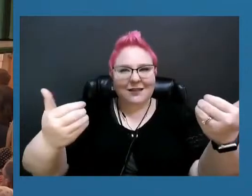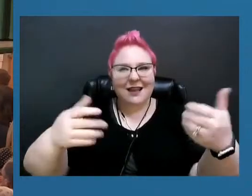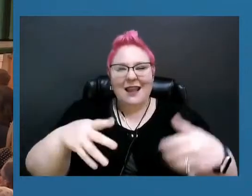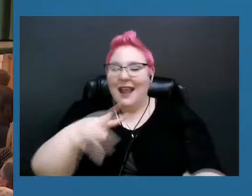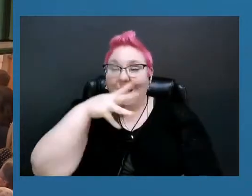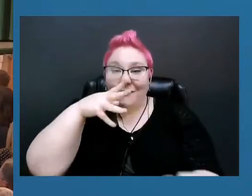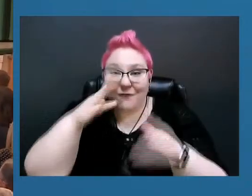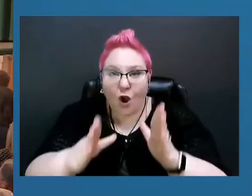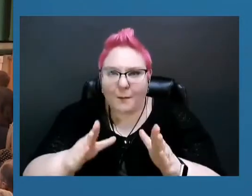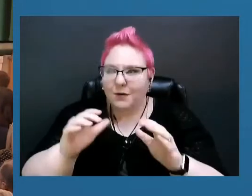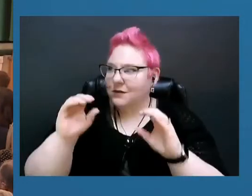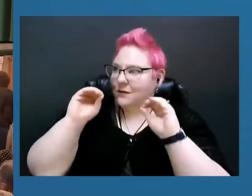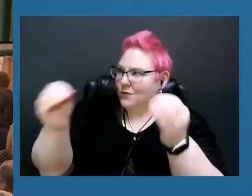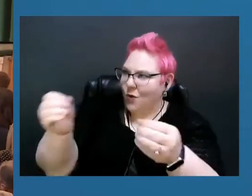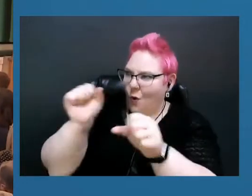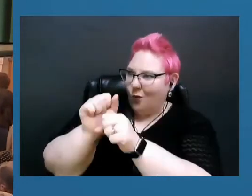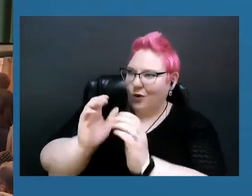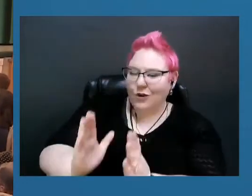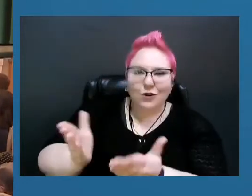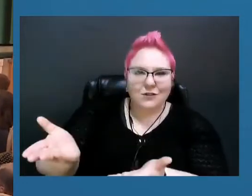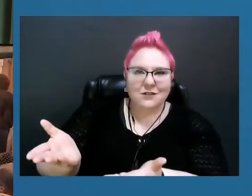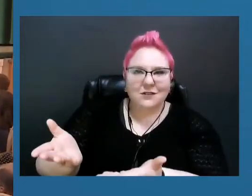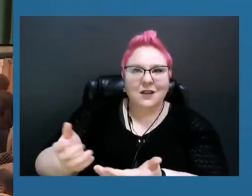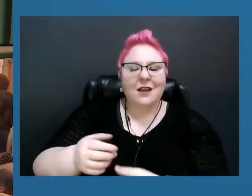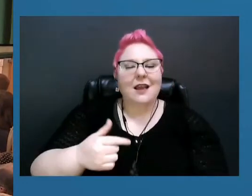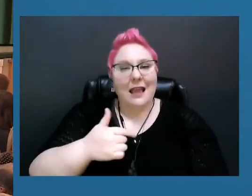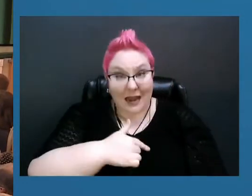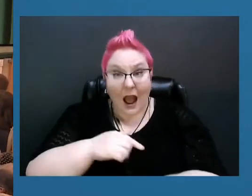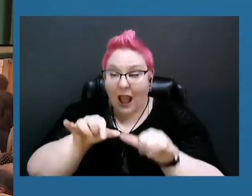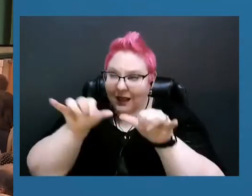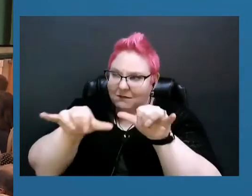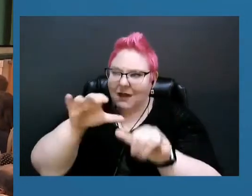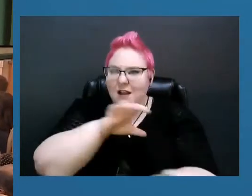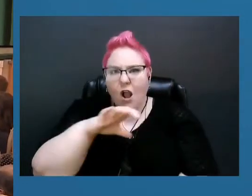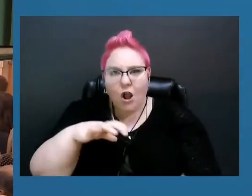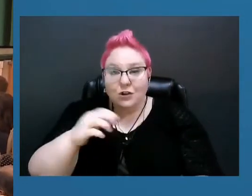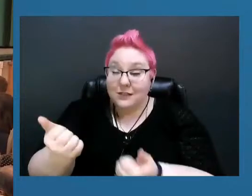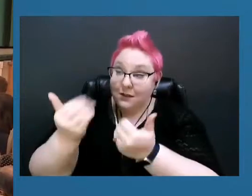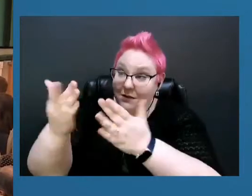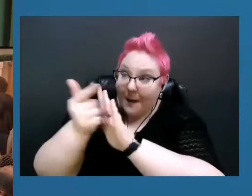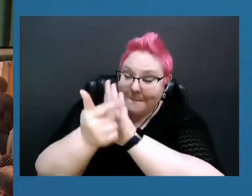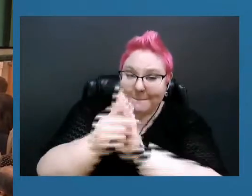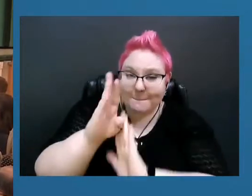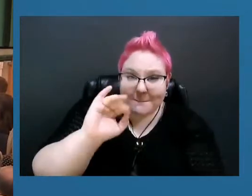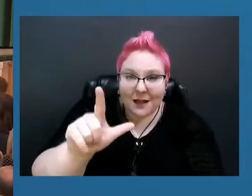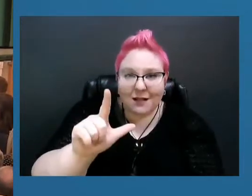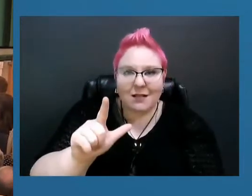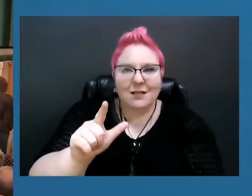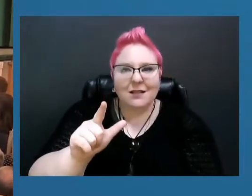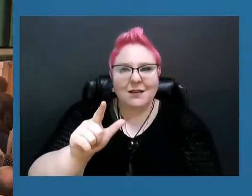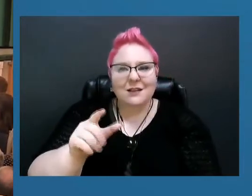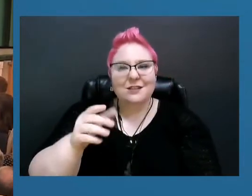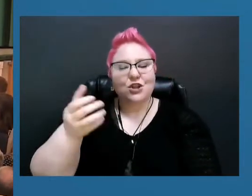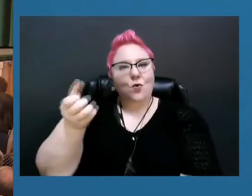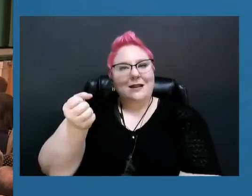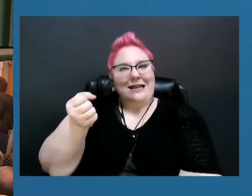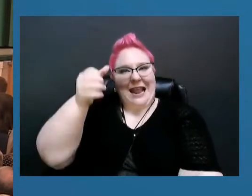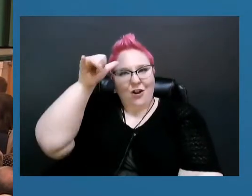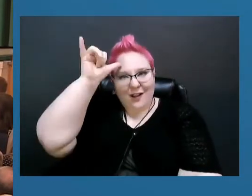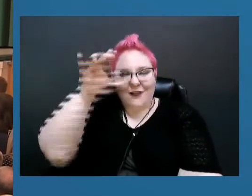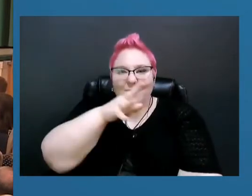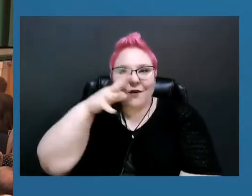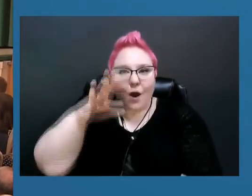without their workers. And I spent time in Congress, and I introduced a bill so dairy farmers could get